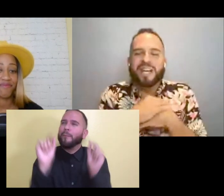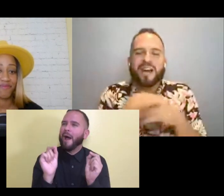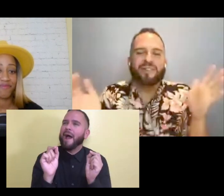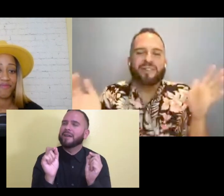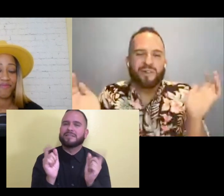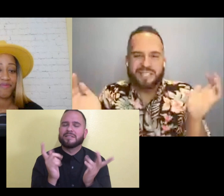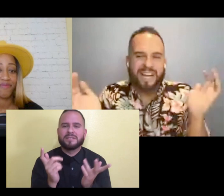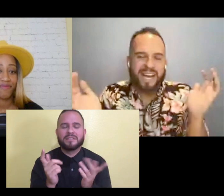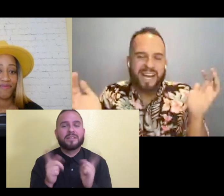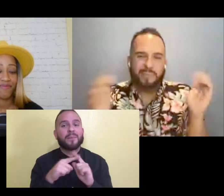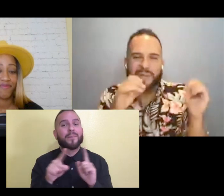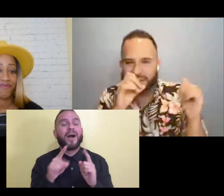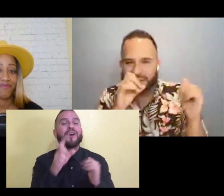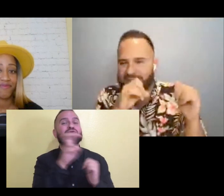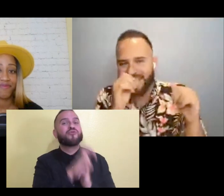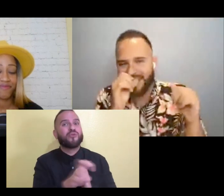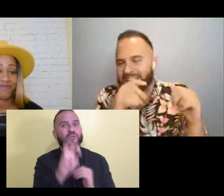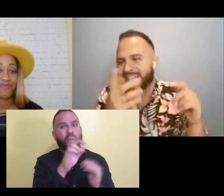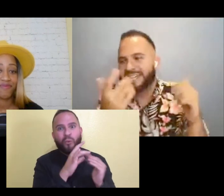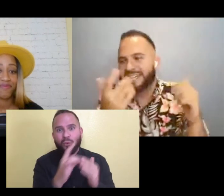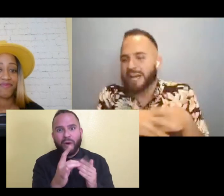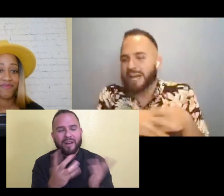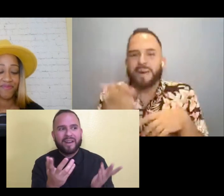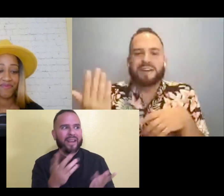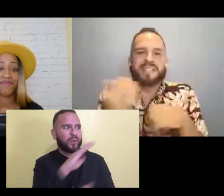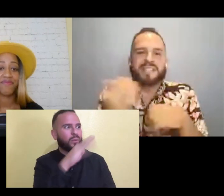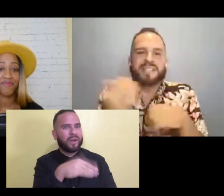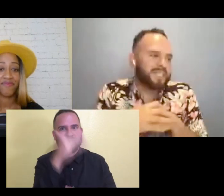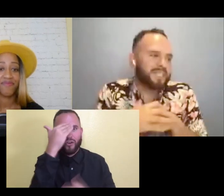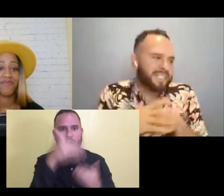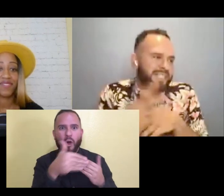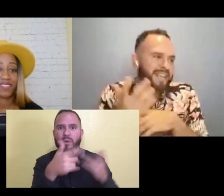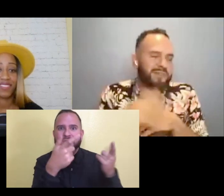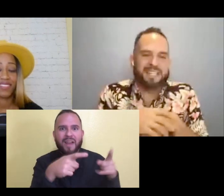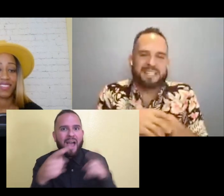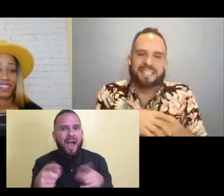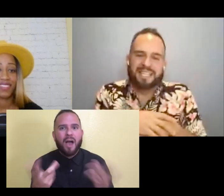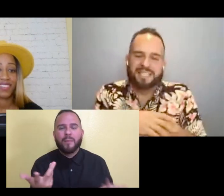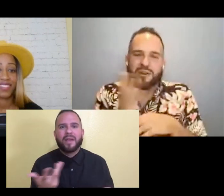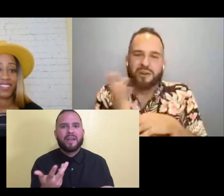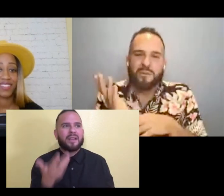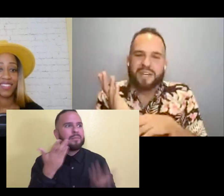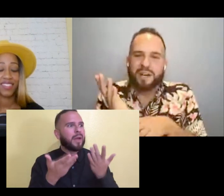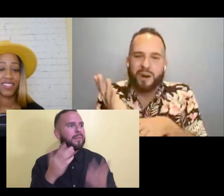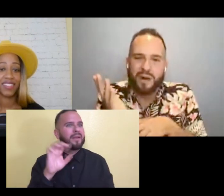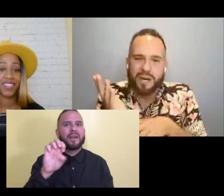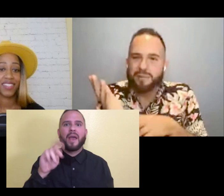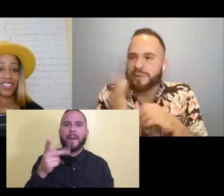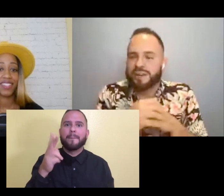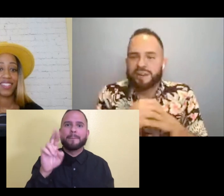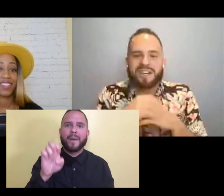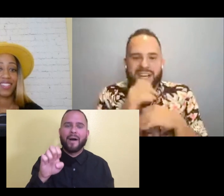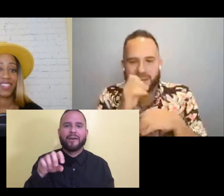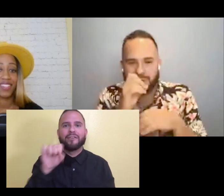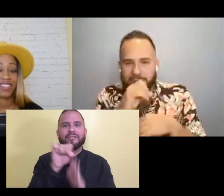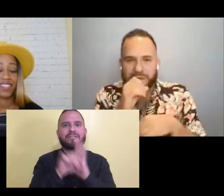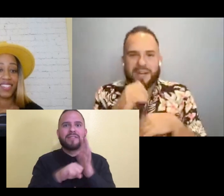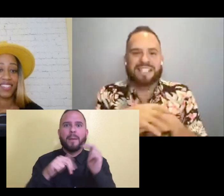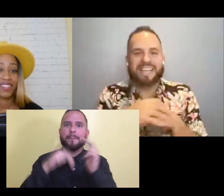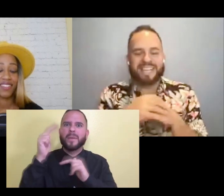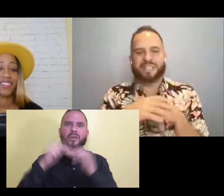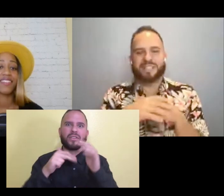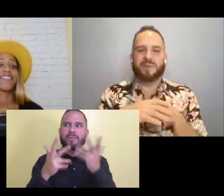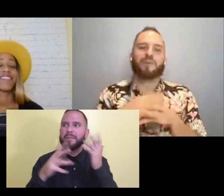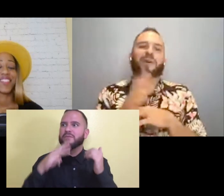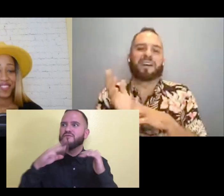like you never know what's gonna happen. It's like the Empire State Building is like flooded that day, so nobody can go up. And we don't